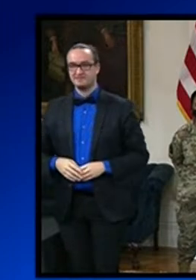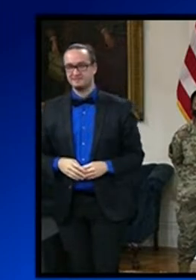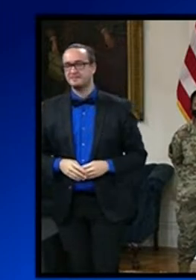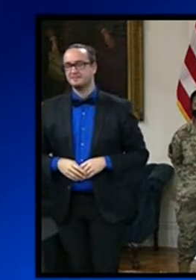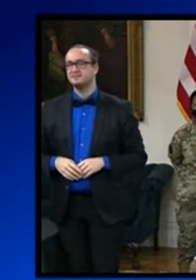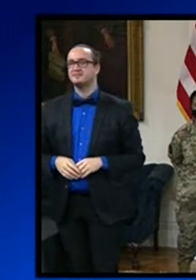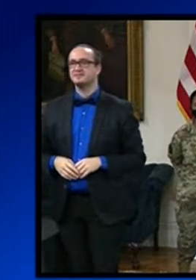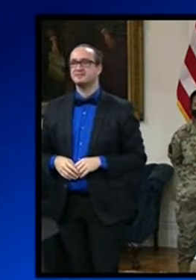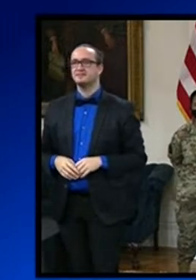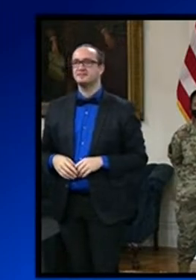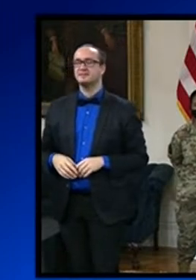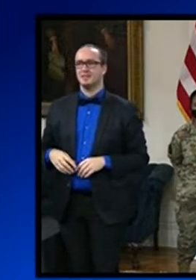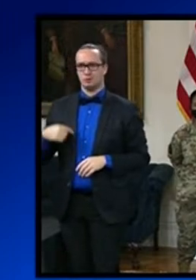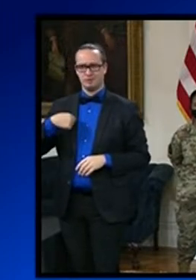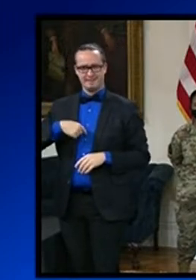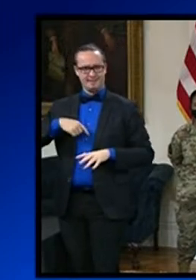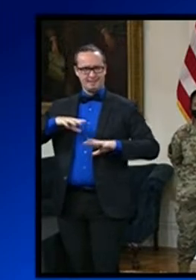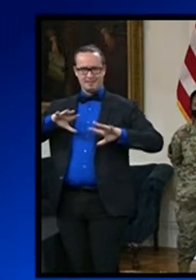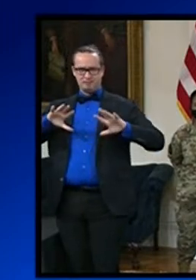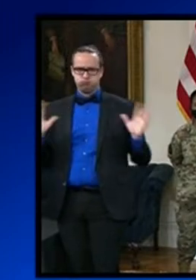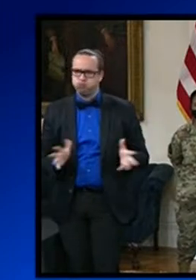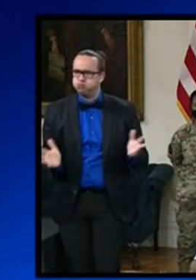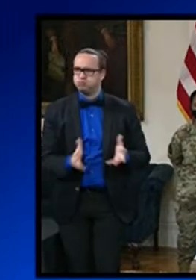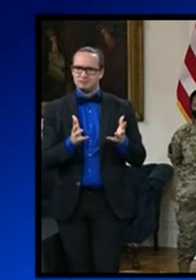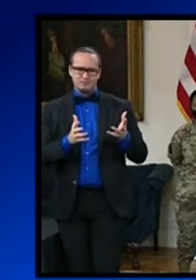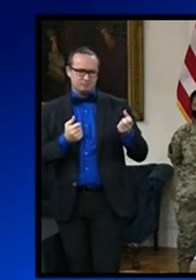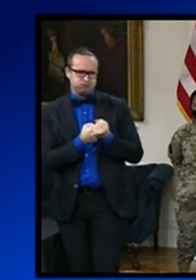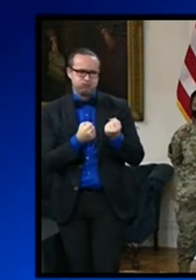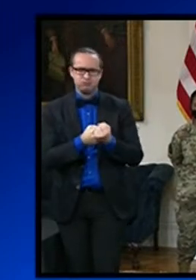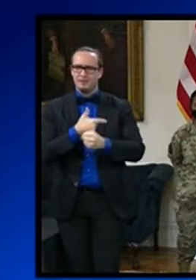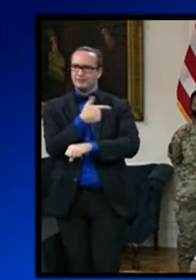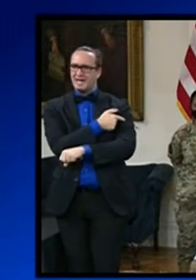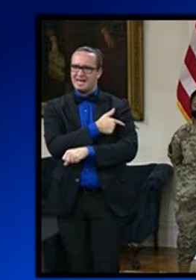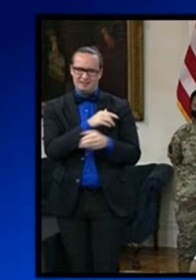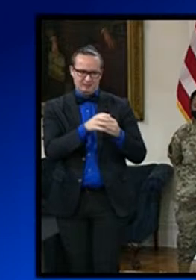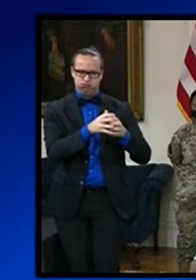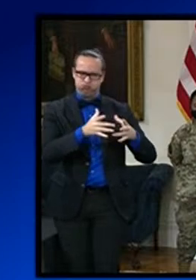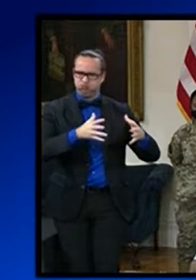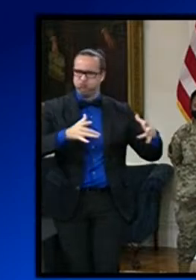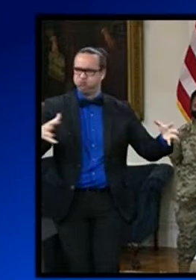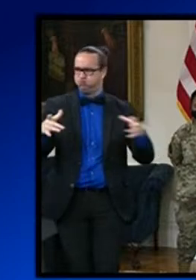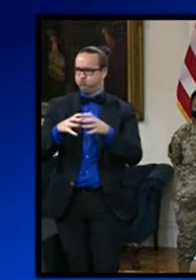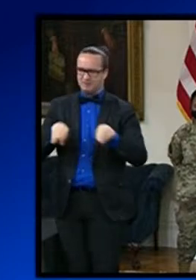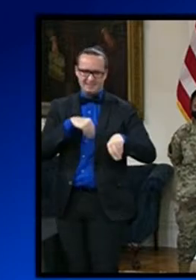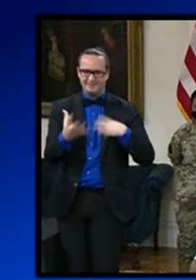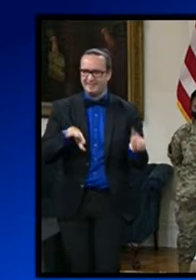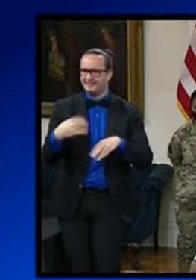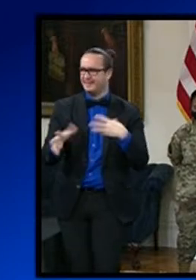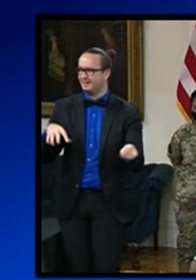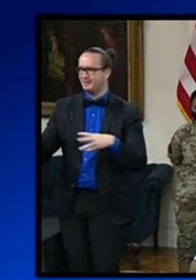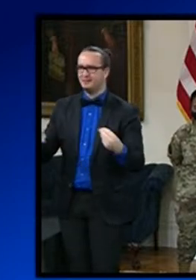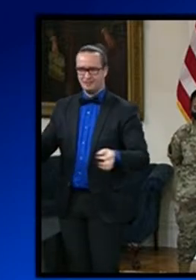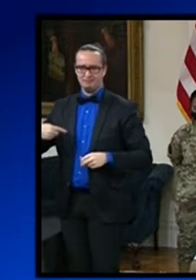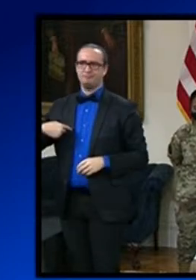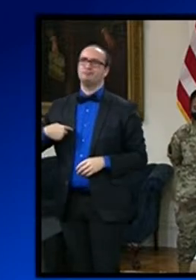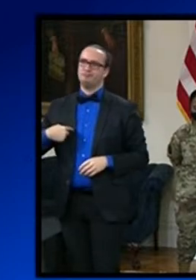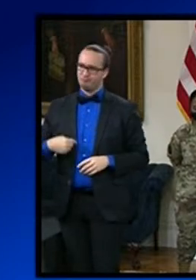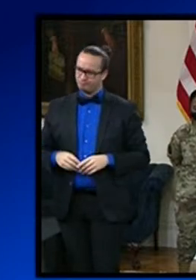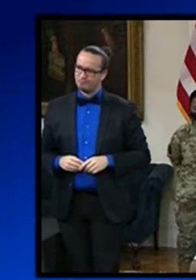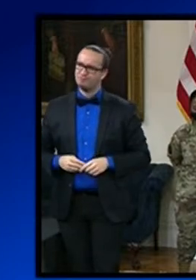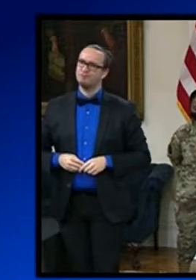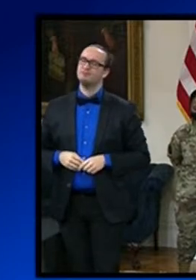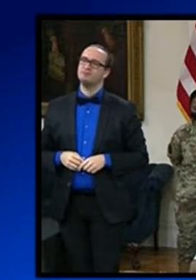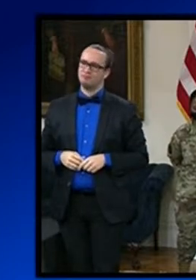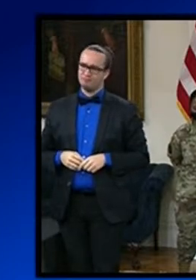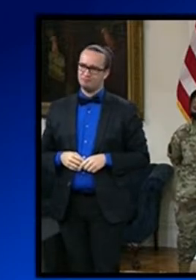county vaccination clinics. Over a month ago, at an event in Baltimore City, I launched